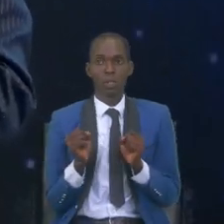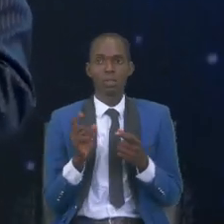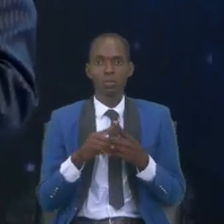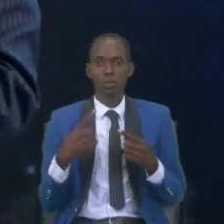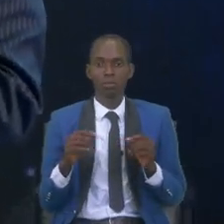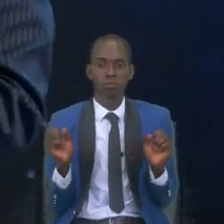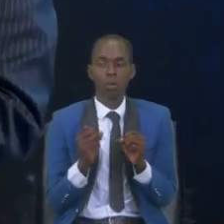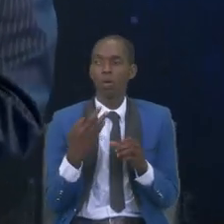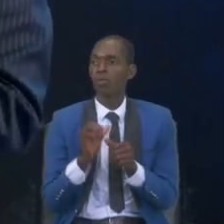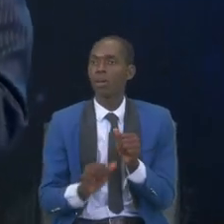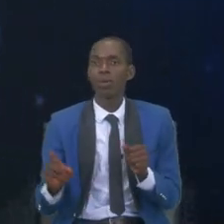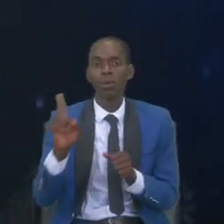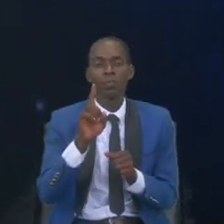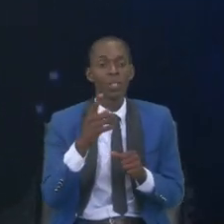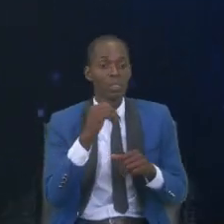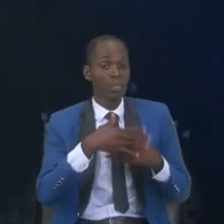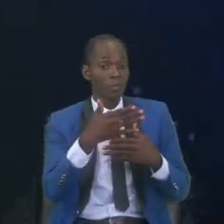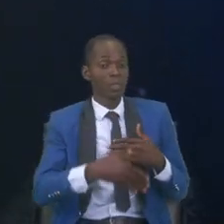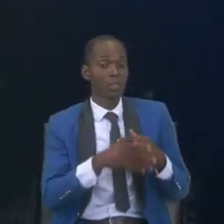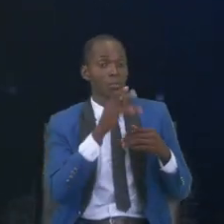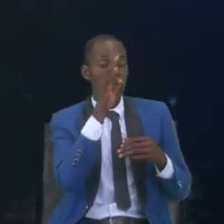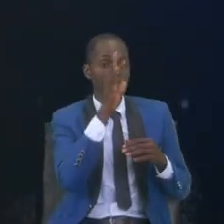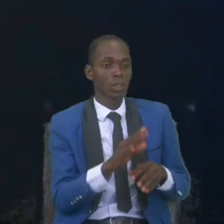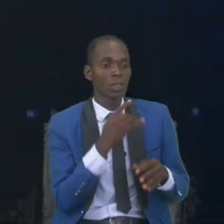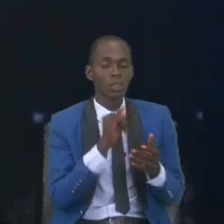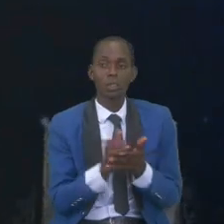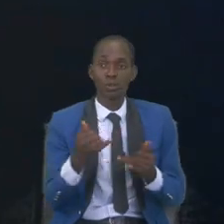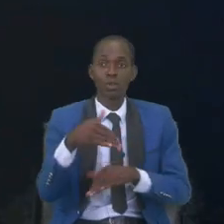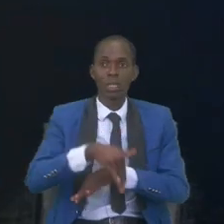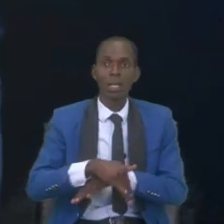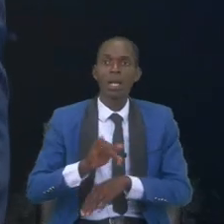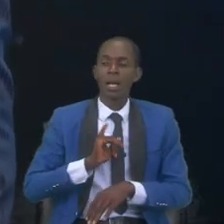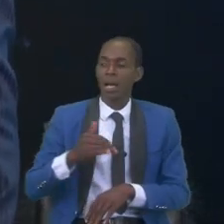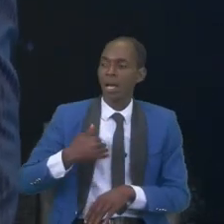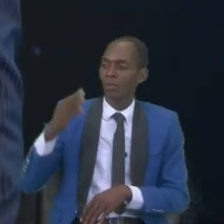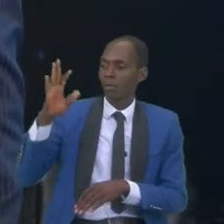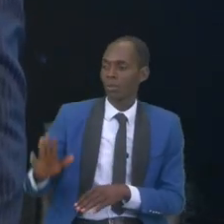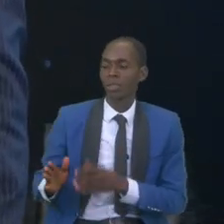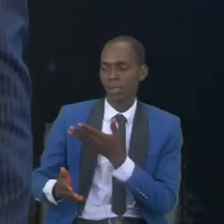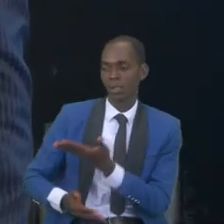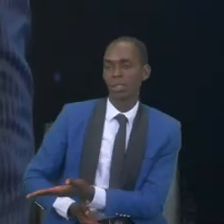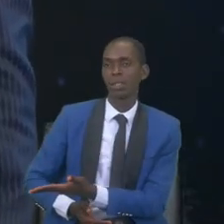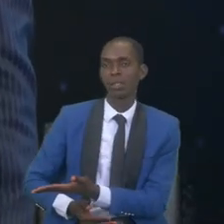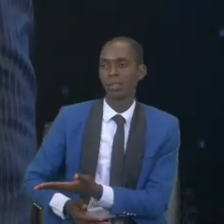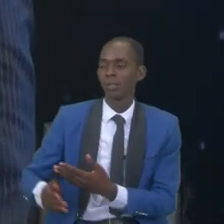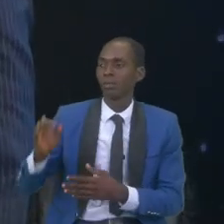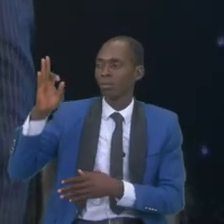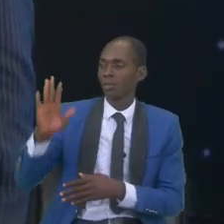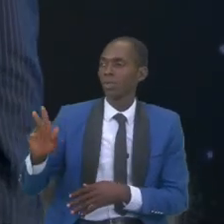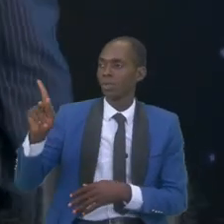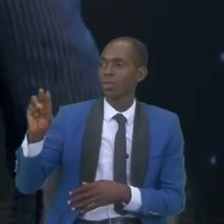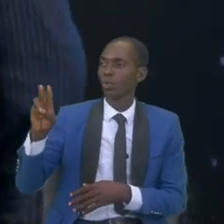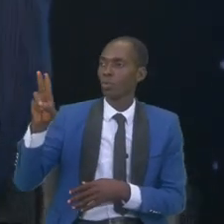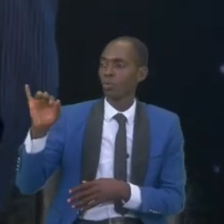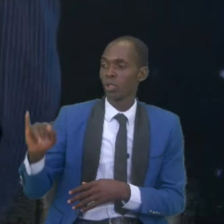everyone, he said, tonight, I have a pastor here. Pastor Kumuyi is the